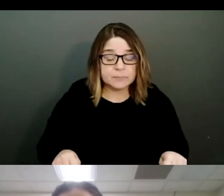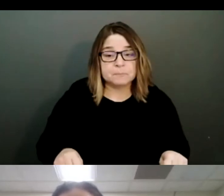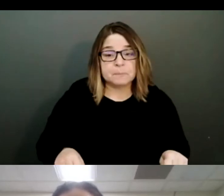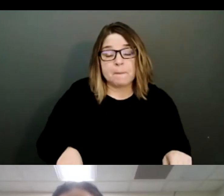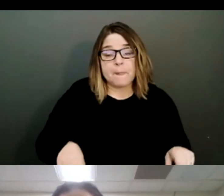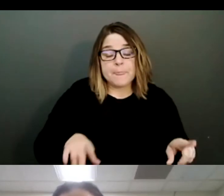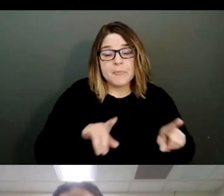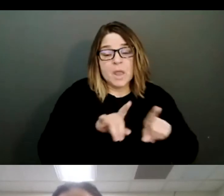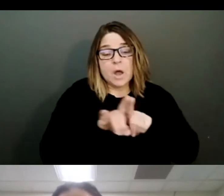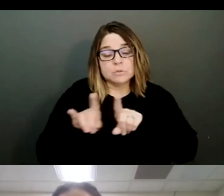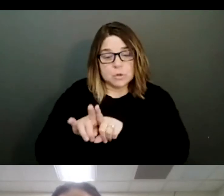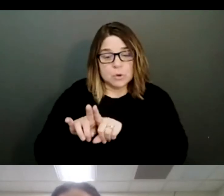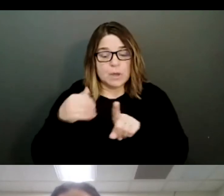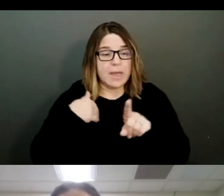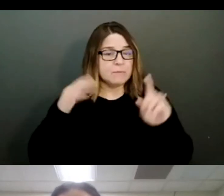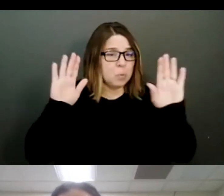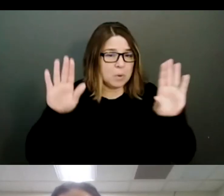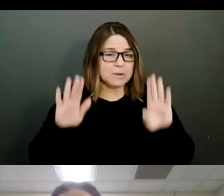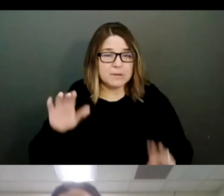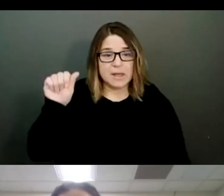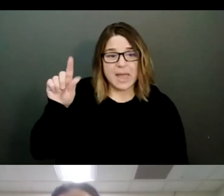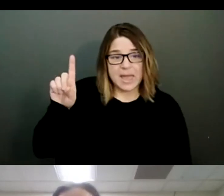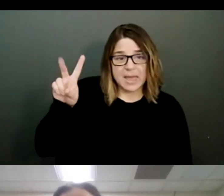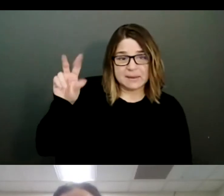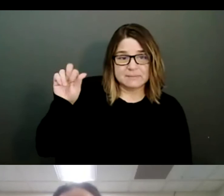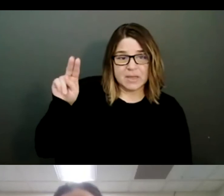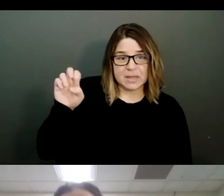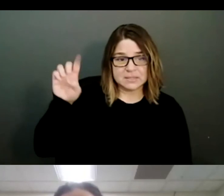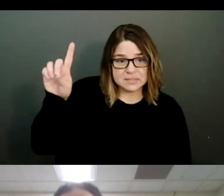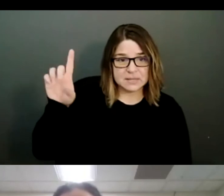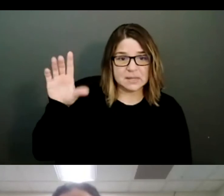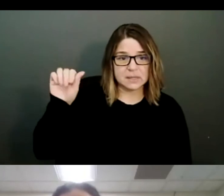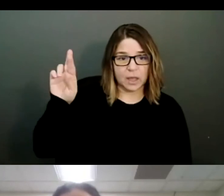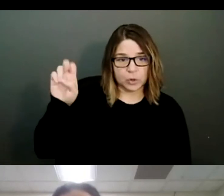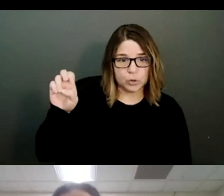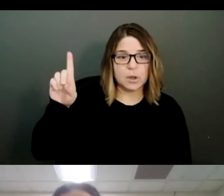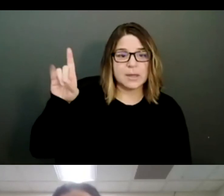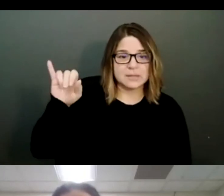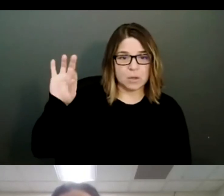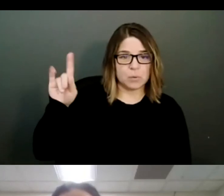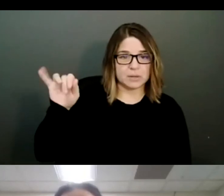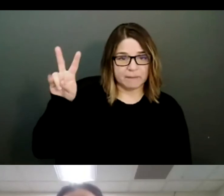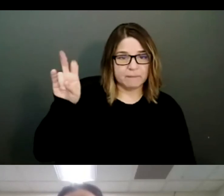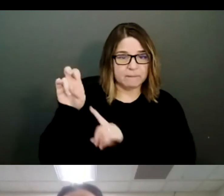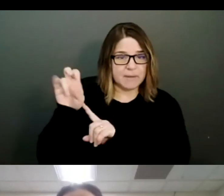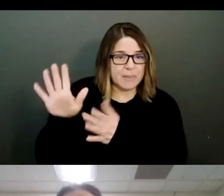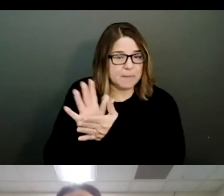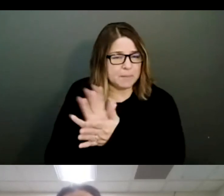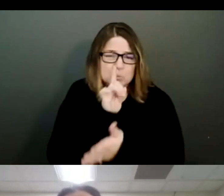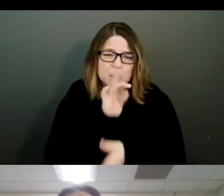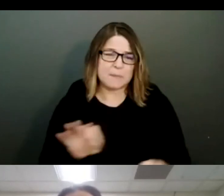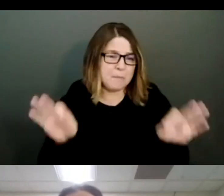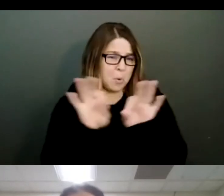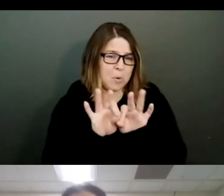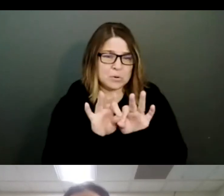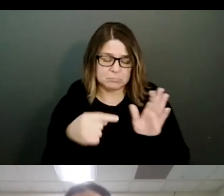wonderful advanced care directives. If people haven't completed their advanced care directive, it's so important to understand, who do you